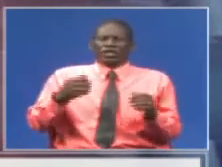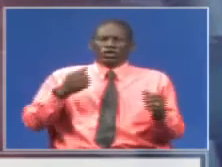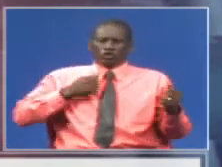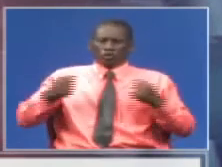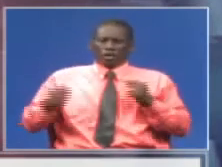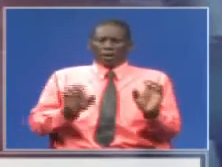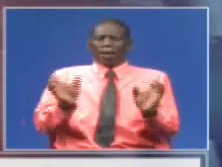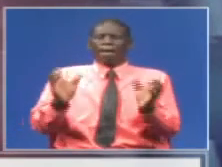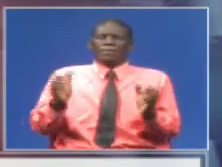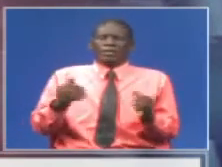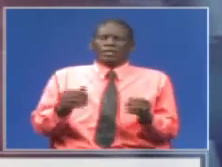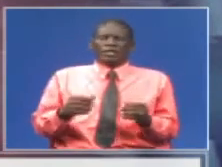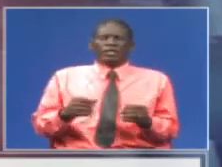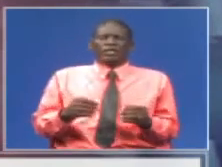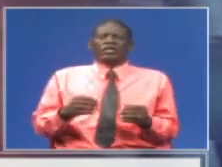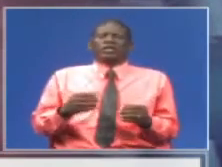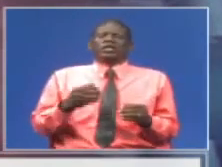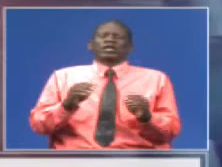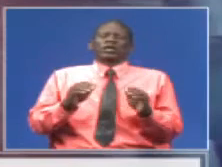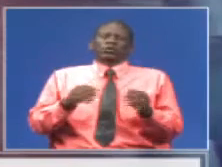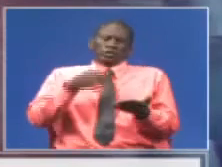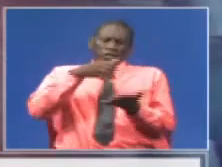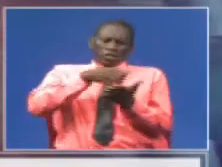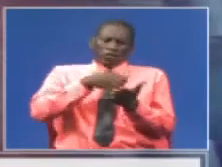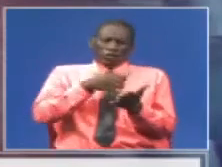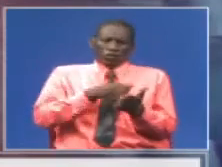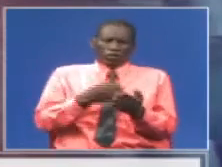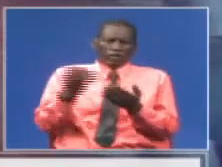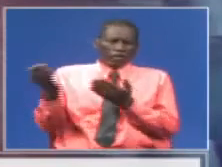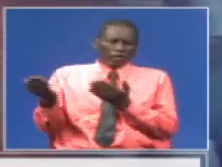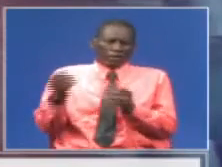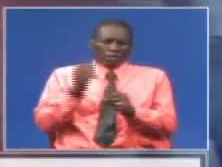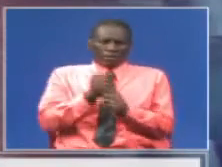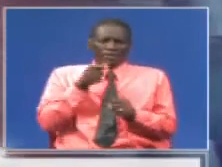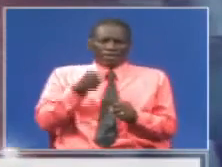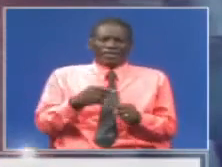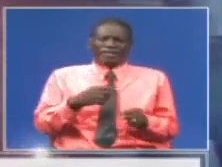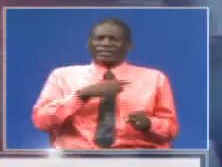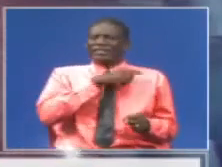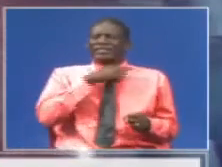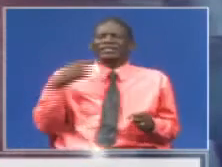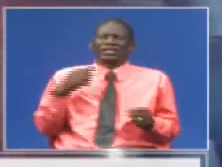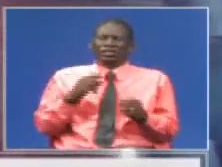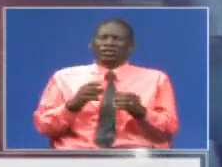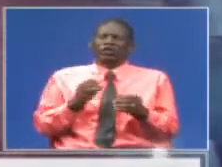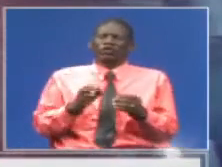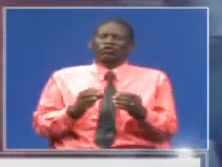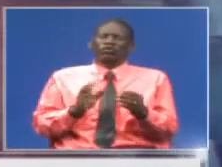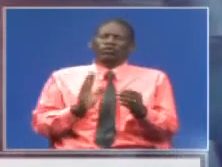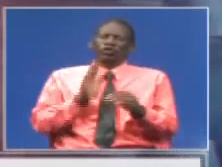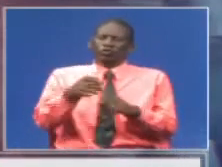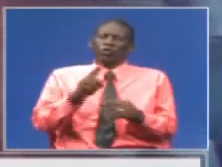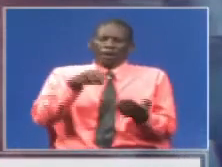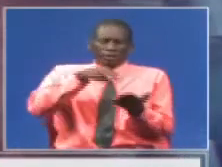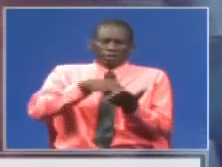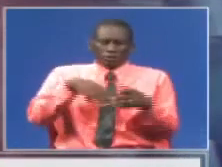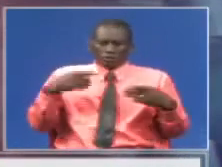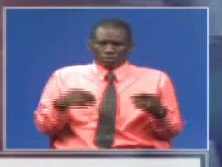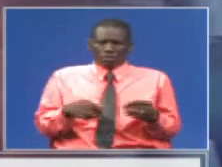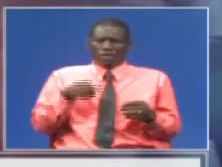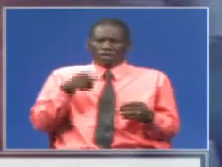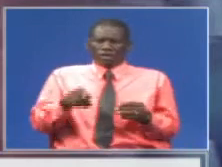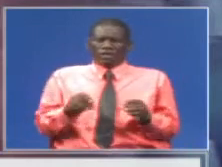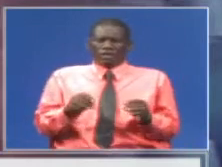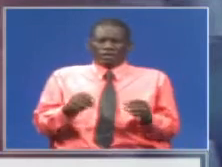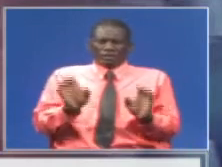having played a key role in enabling the Interahamwe to execute the murder of about a million people. One such